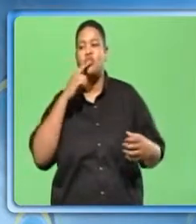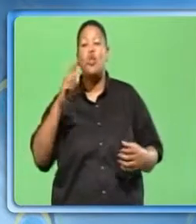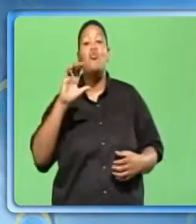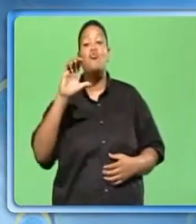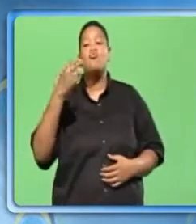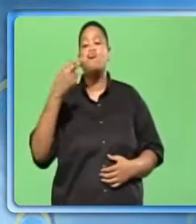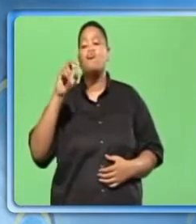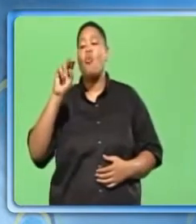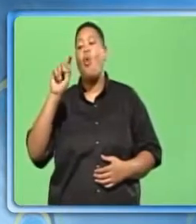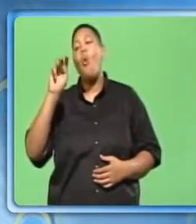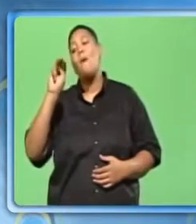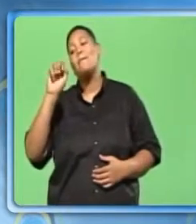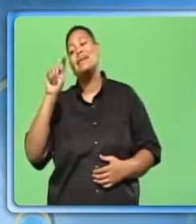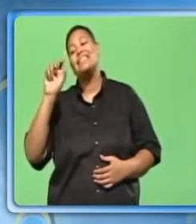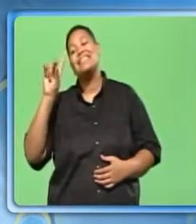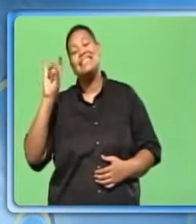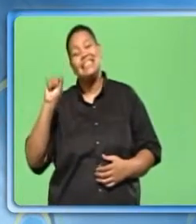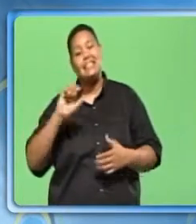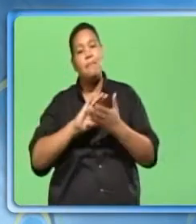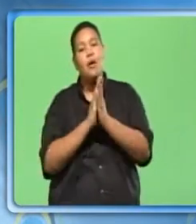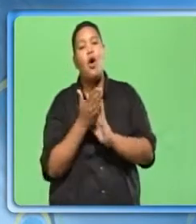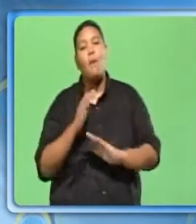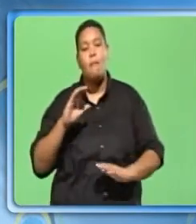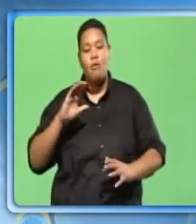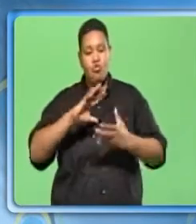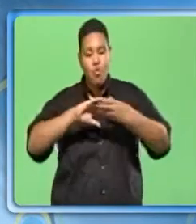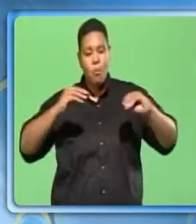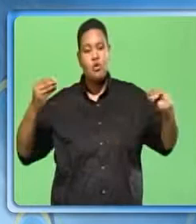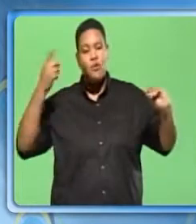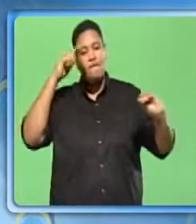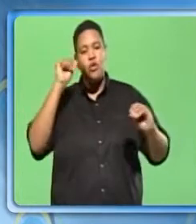the chromosomes of the daughter cells.